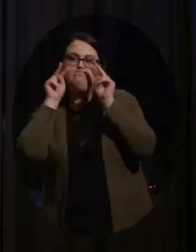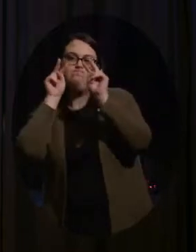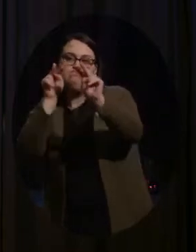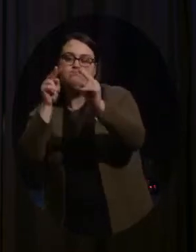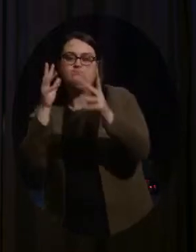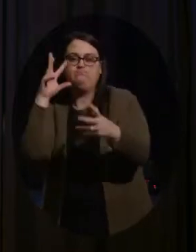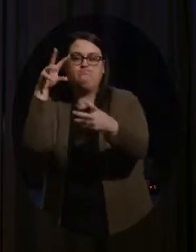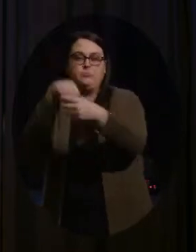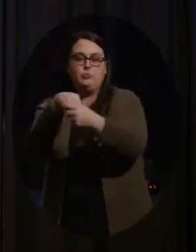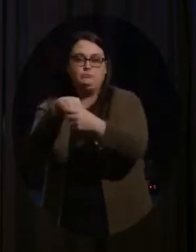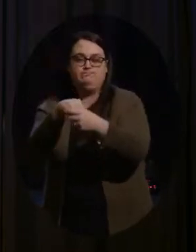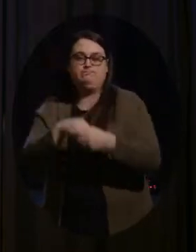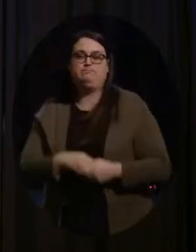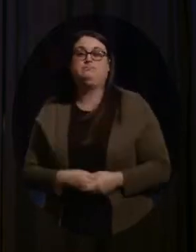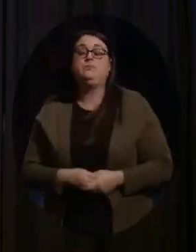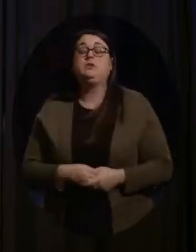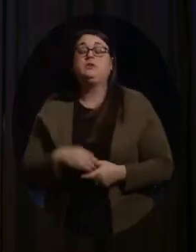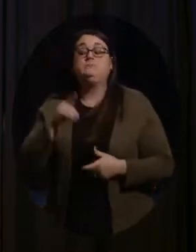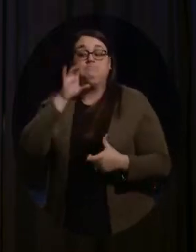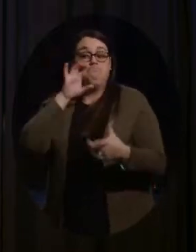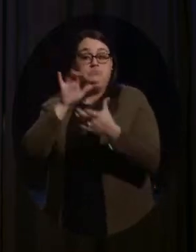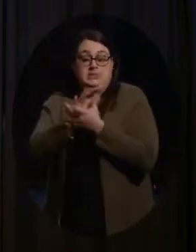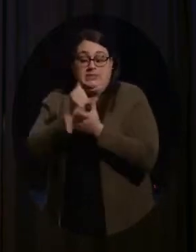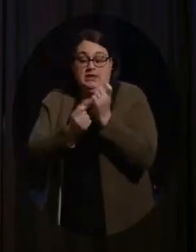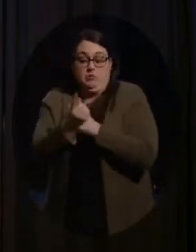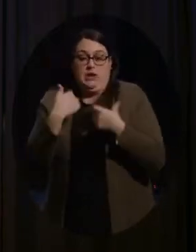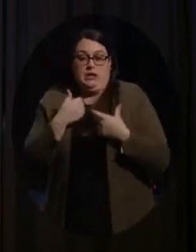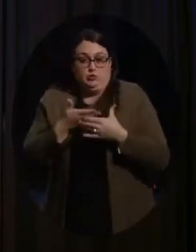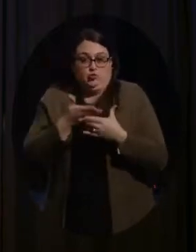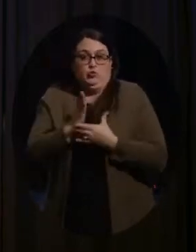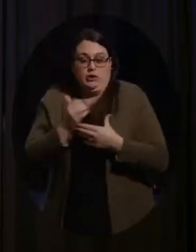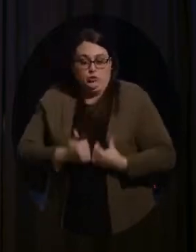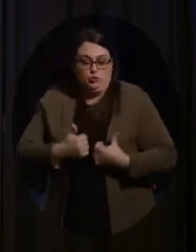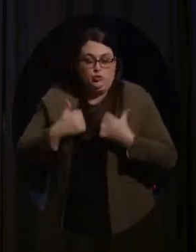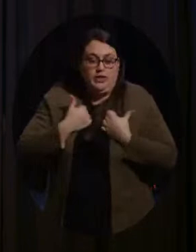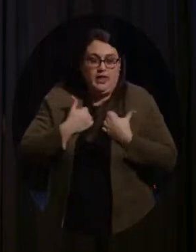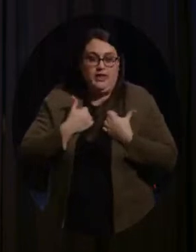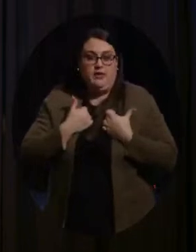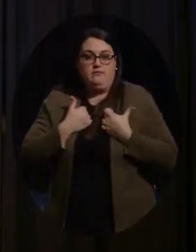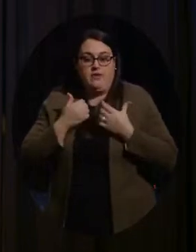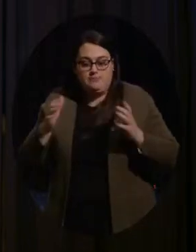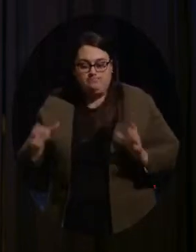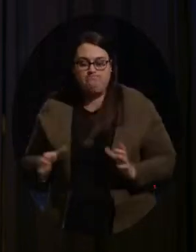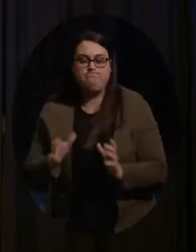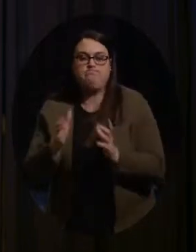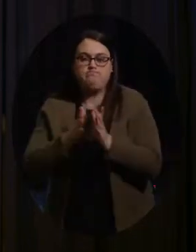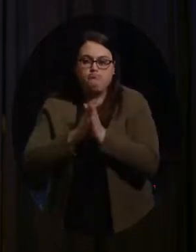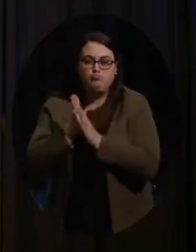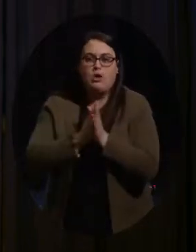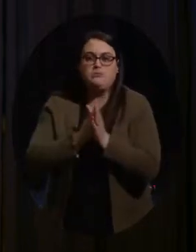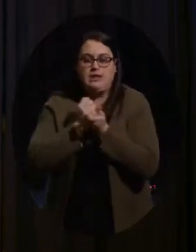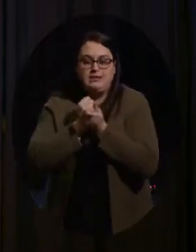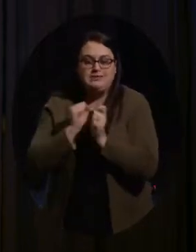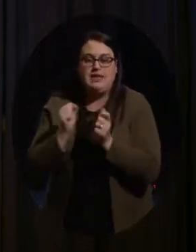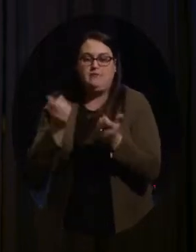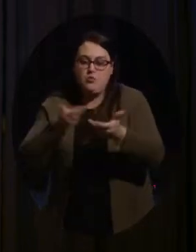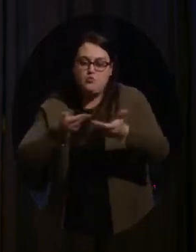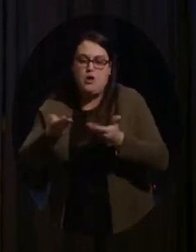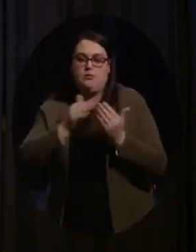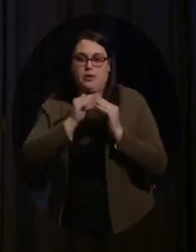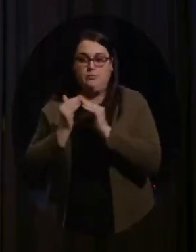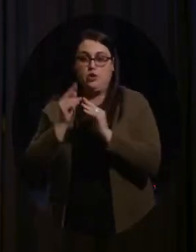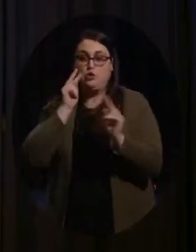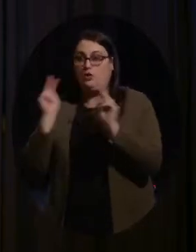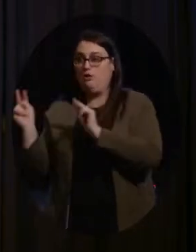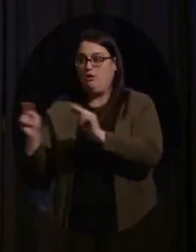inclusivity. He believes that everyone has the right to live and prosper in a safe and welcoming community. And when we look